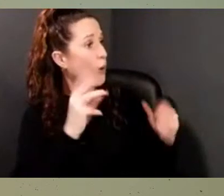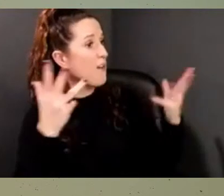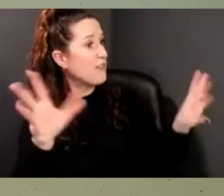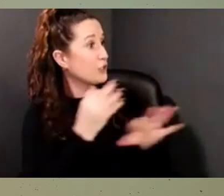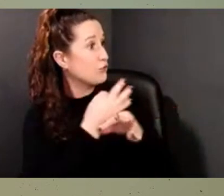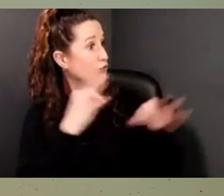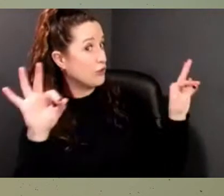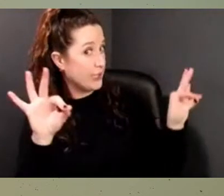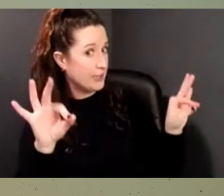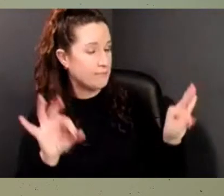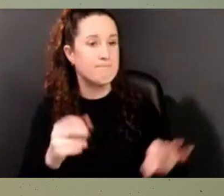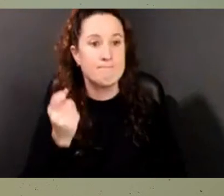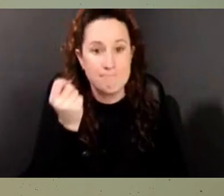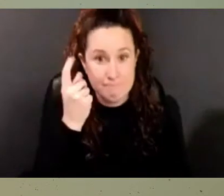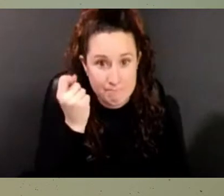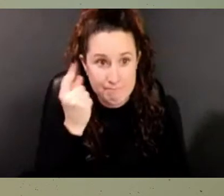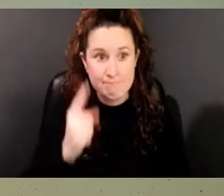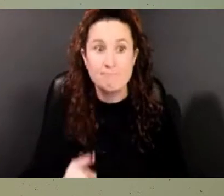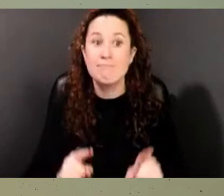Deborah White remained tenants, the reward money was never claimed,